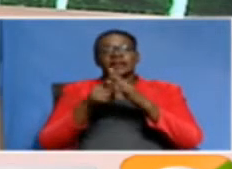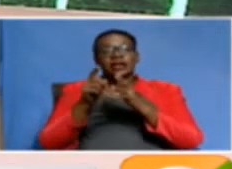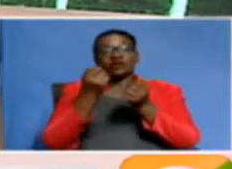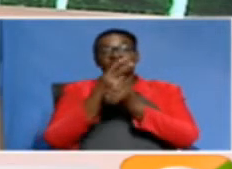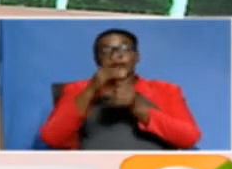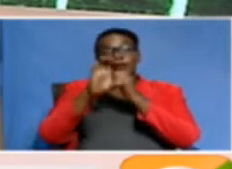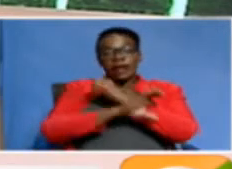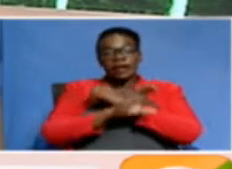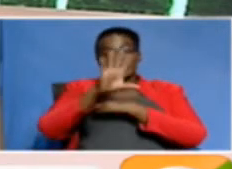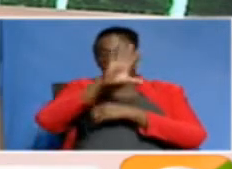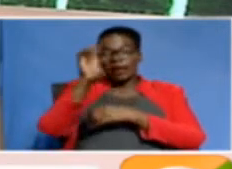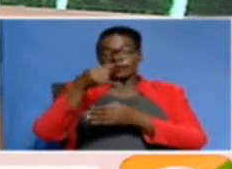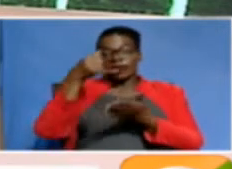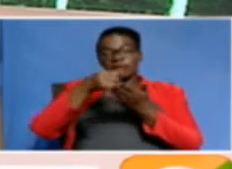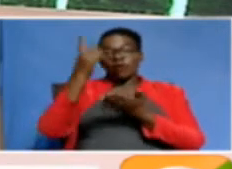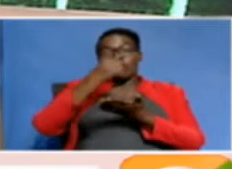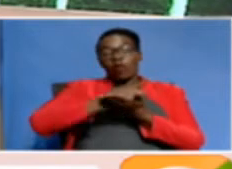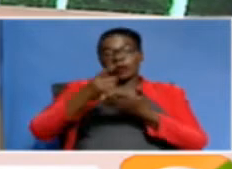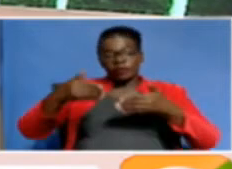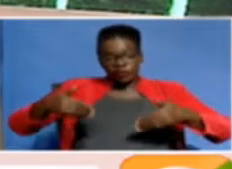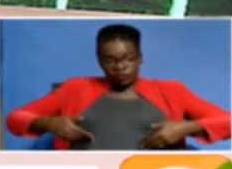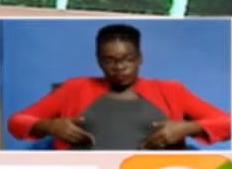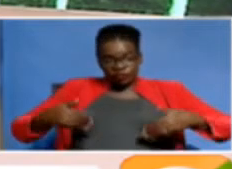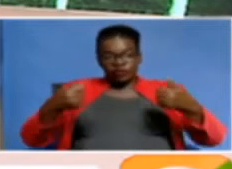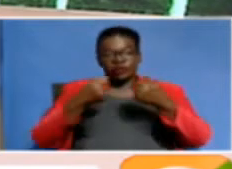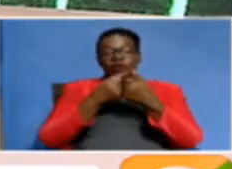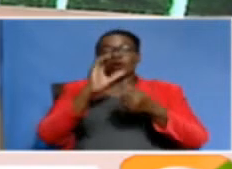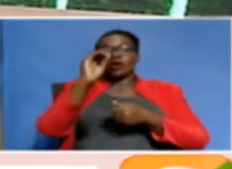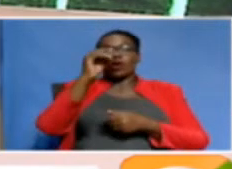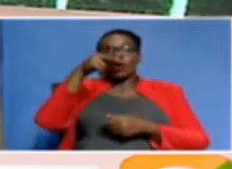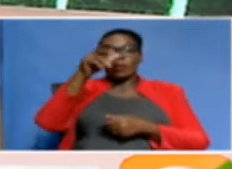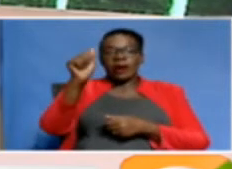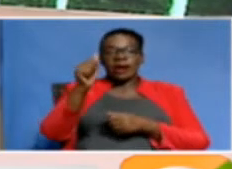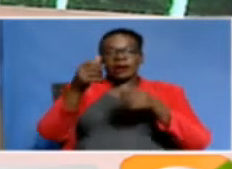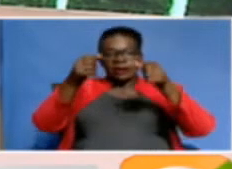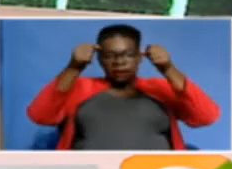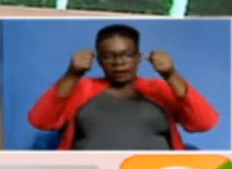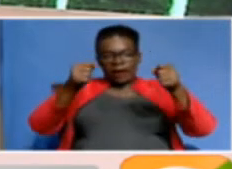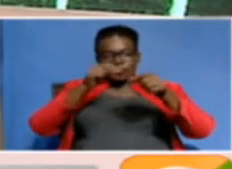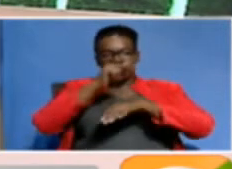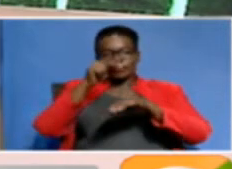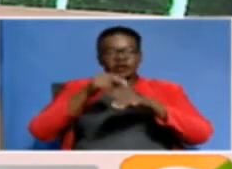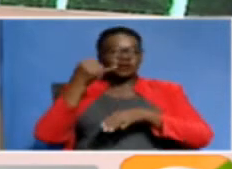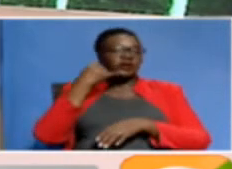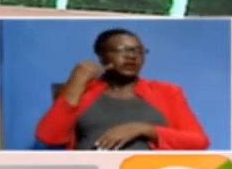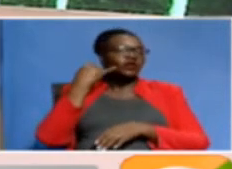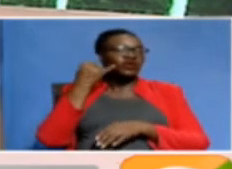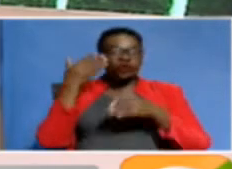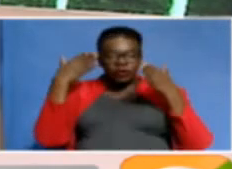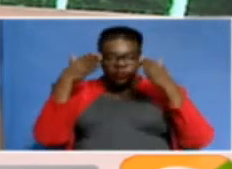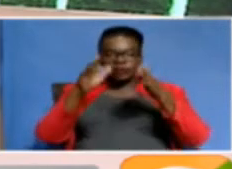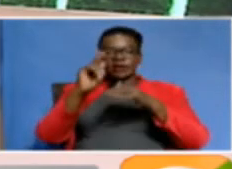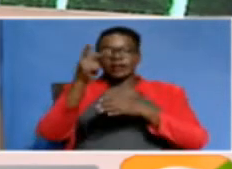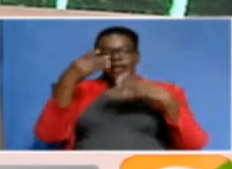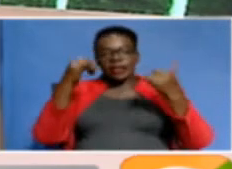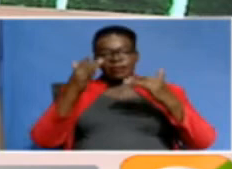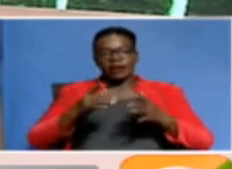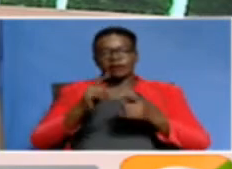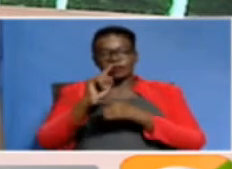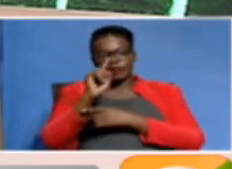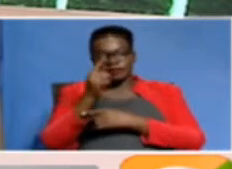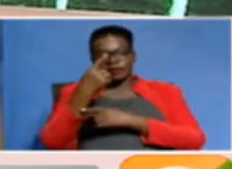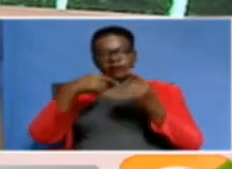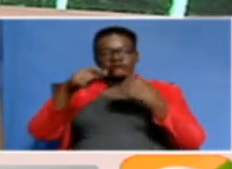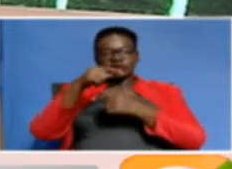will take part in a one-week youth tournament dubbed the COPA Cup of Nations in Nakuru. We look at the Kenyan players from the first editions